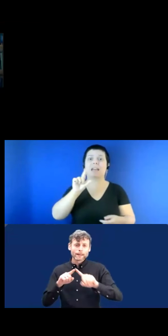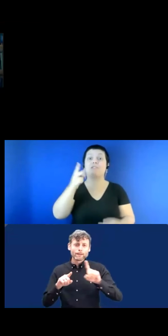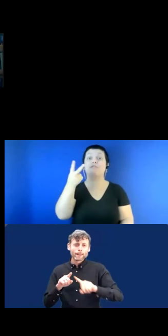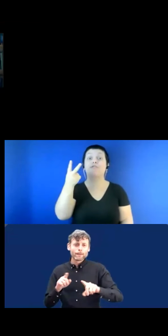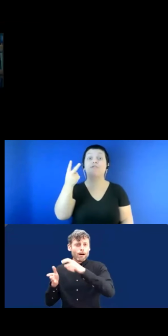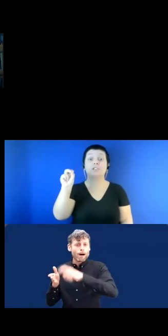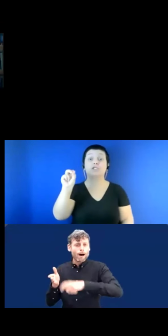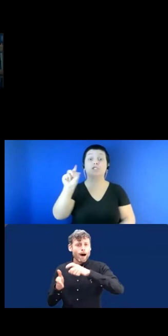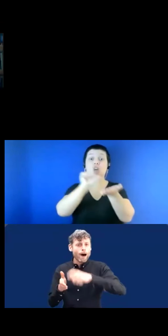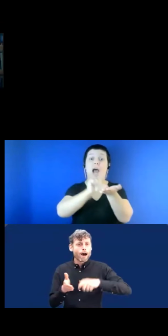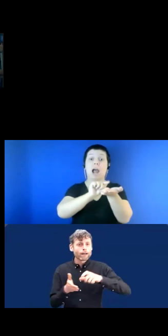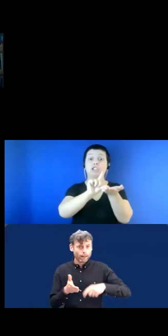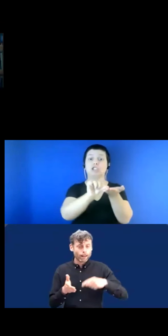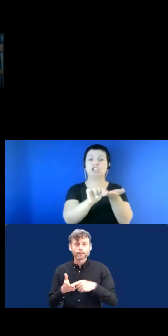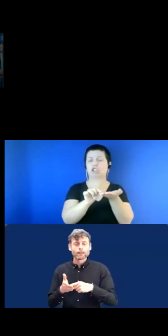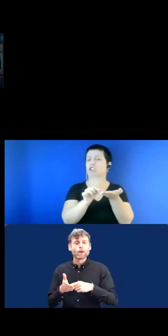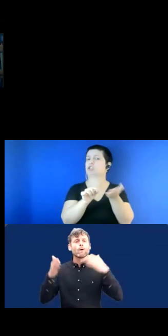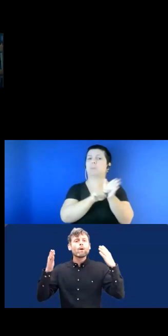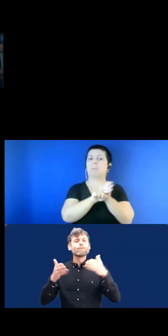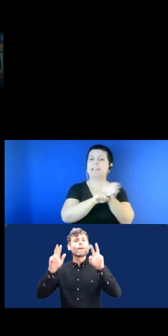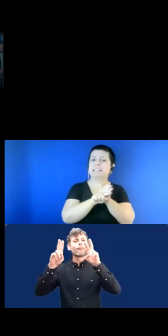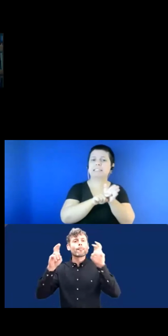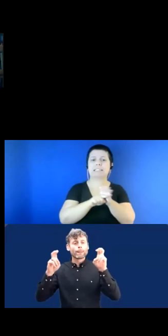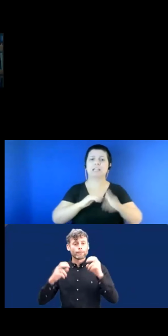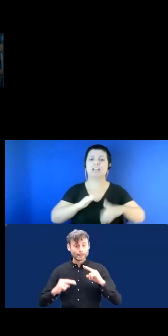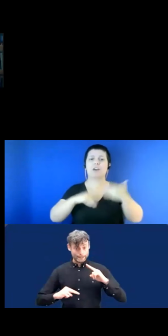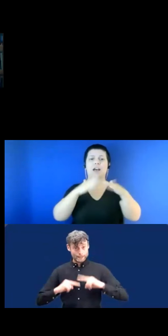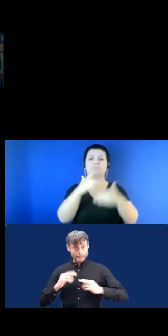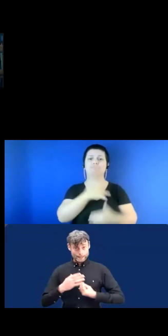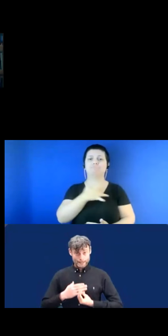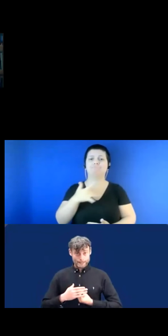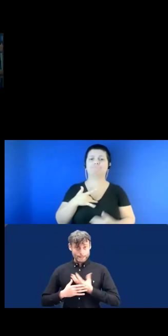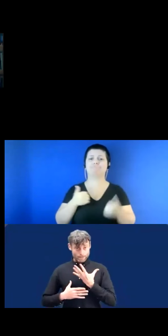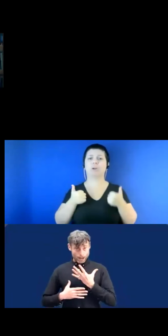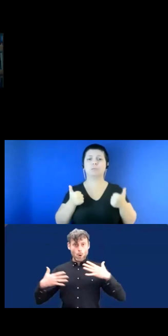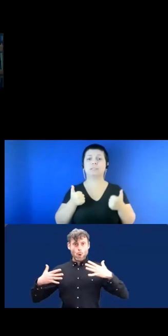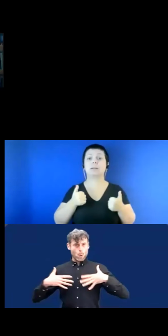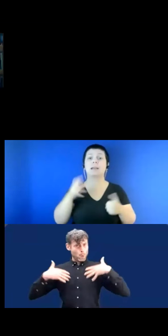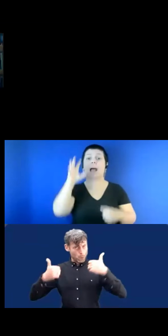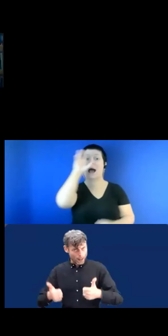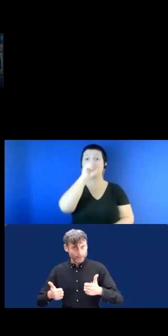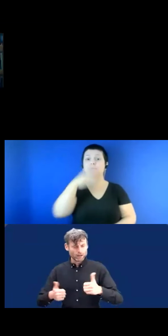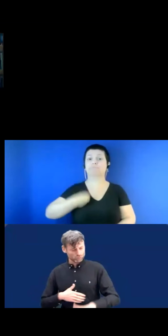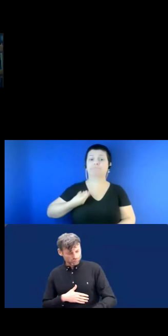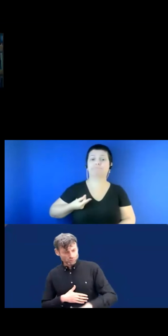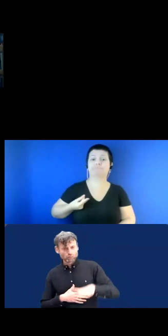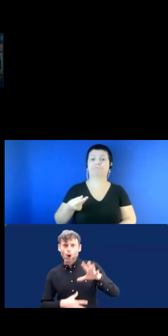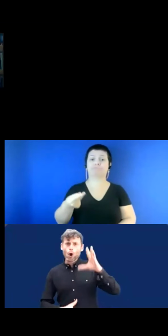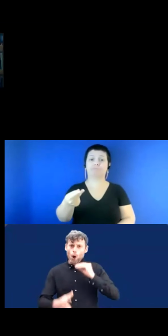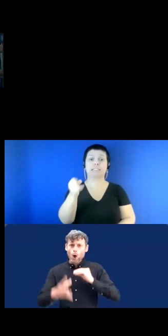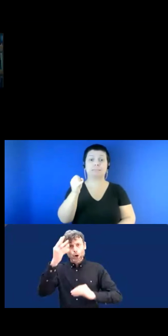theme Development, Well-being and Lifelong Learning in Individuals with a Dual Sensory